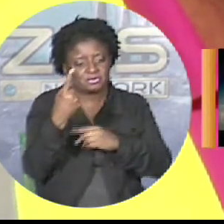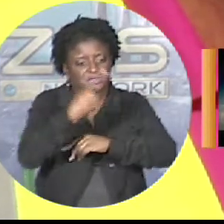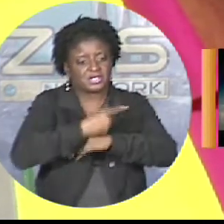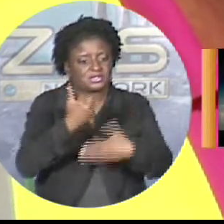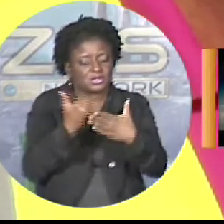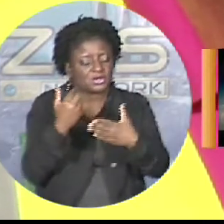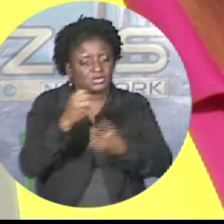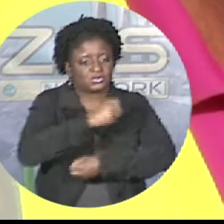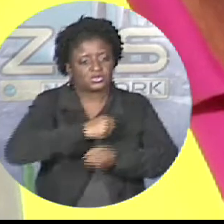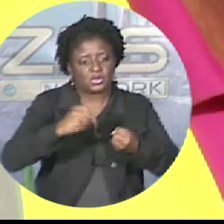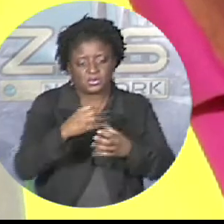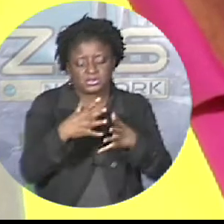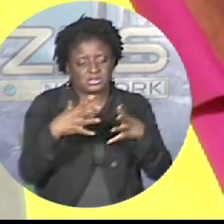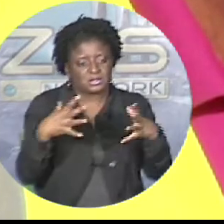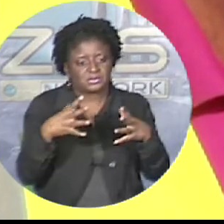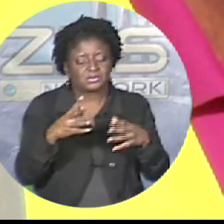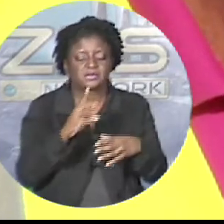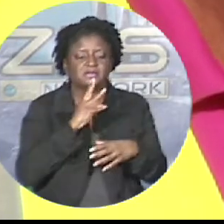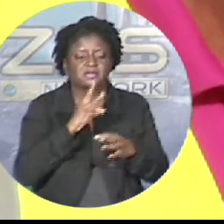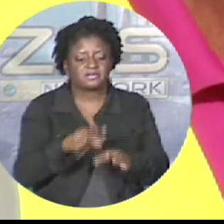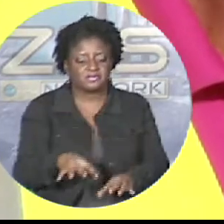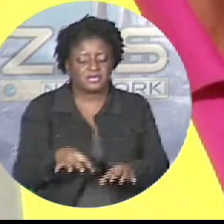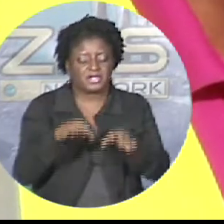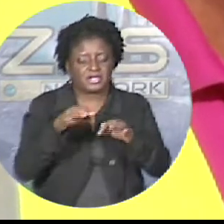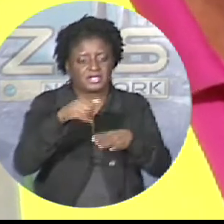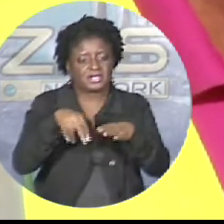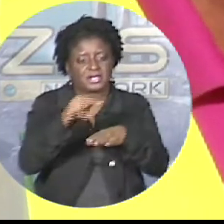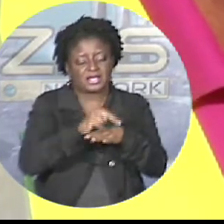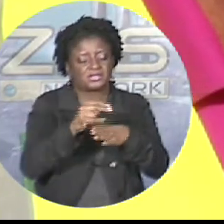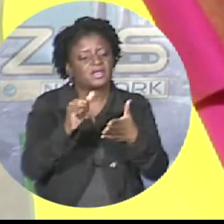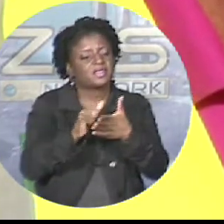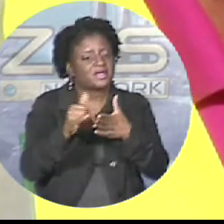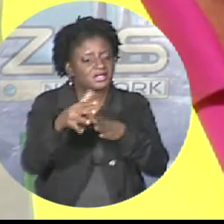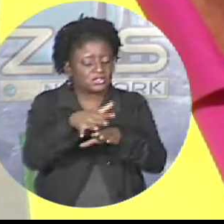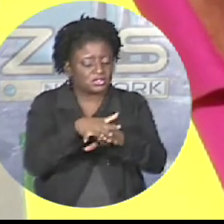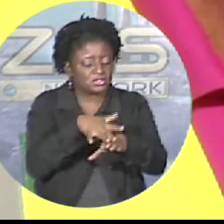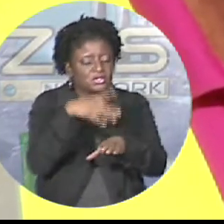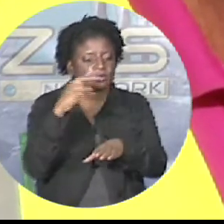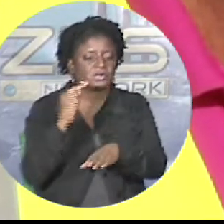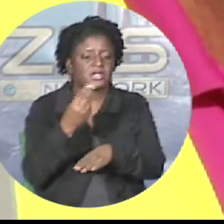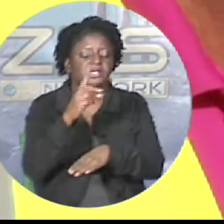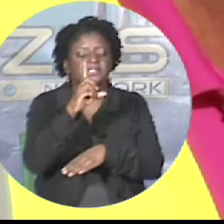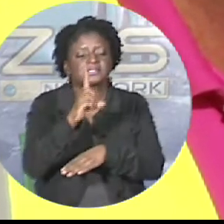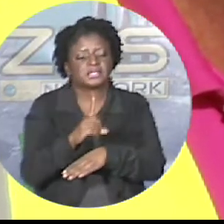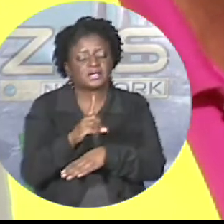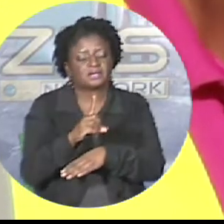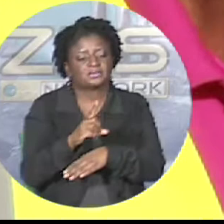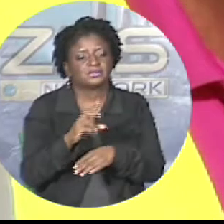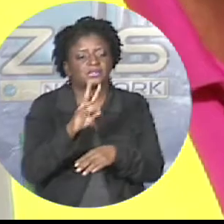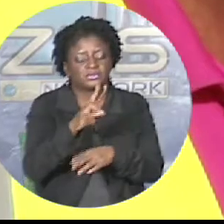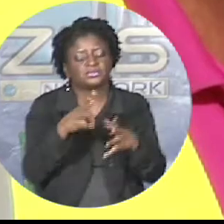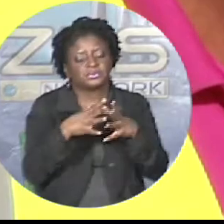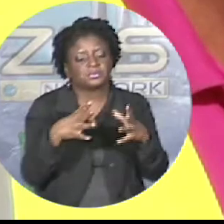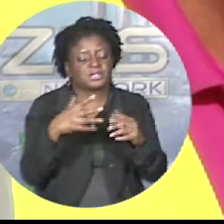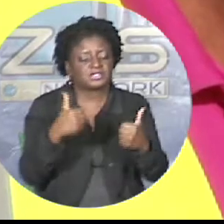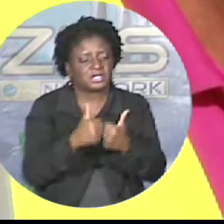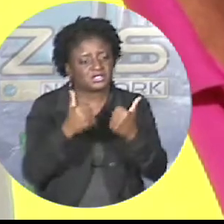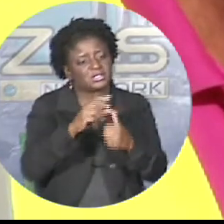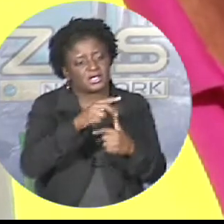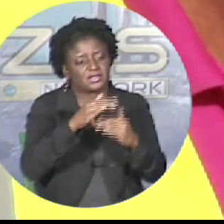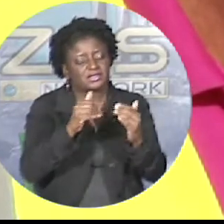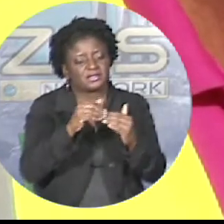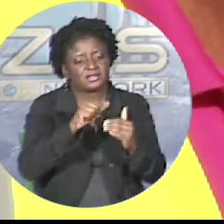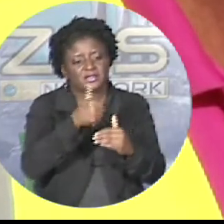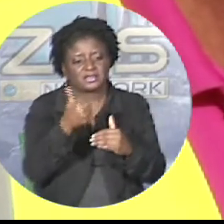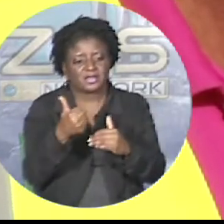know, a lot of flooding in Nassau that really slowed us down. So those two are the big encumbrances that we might be faced with. Other than that, though, it's